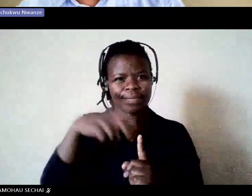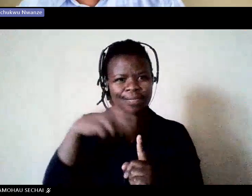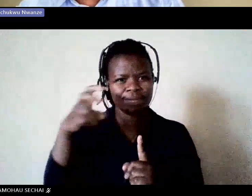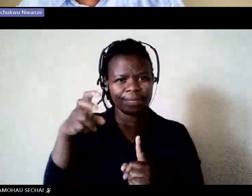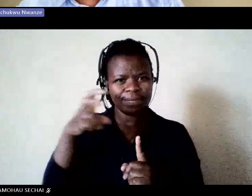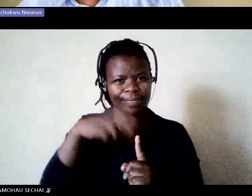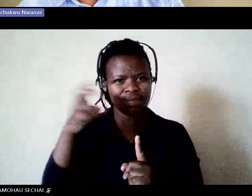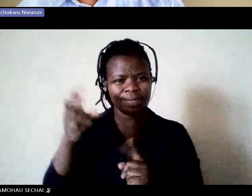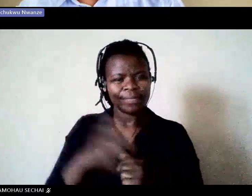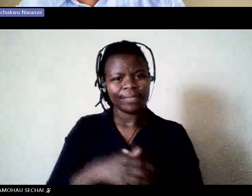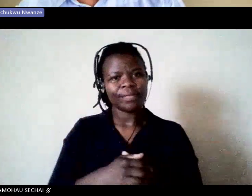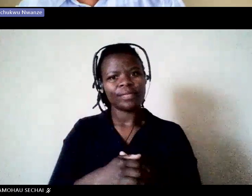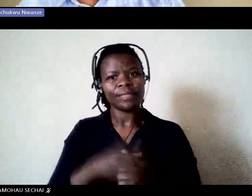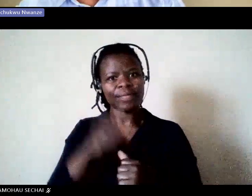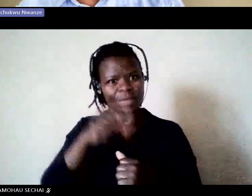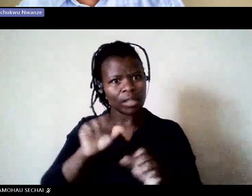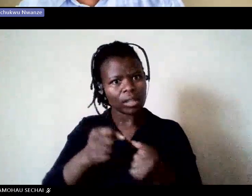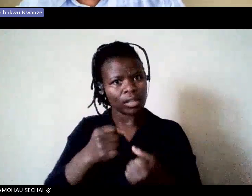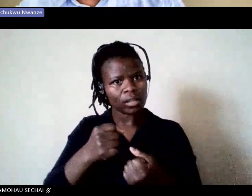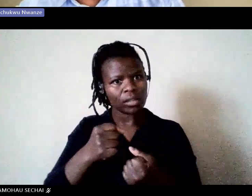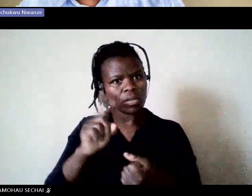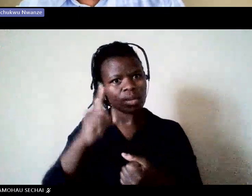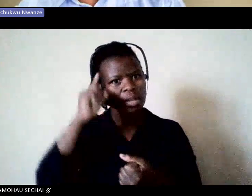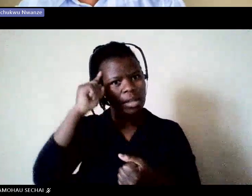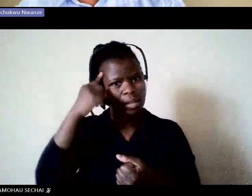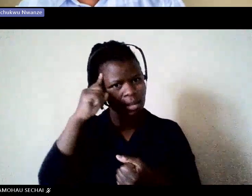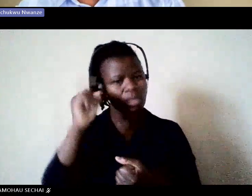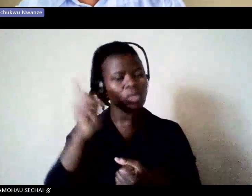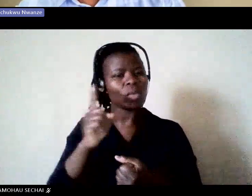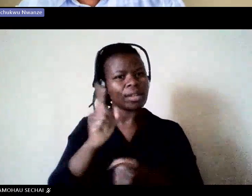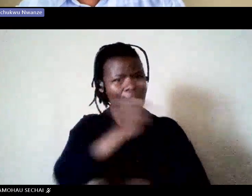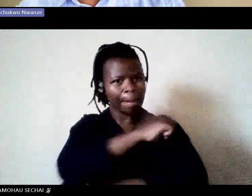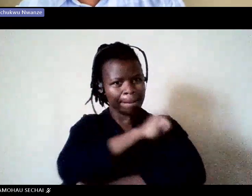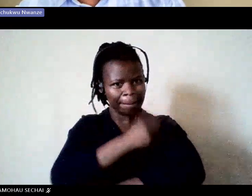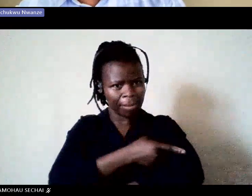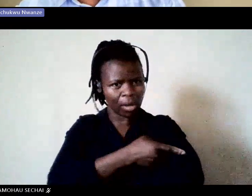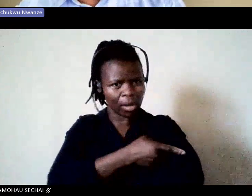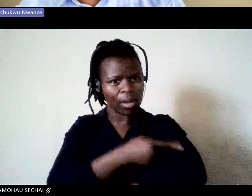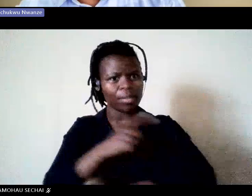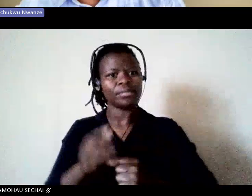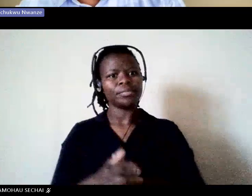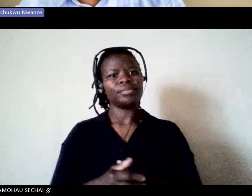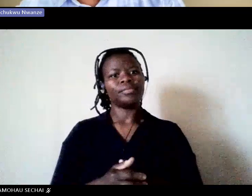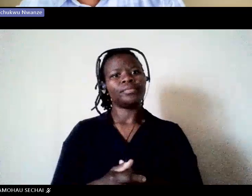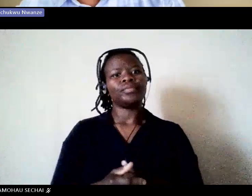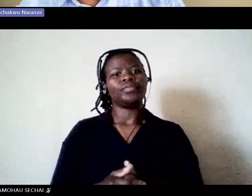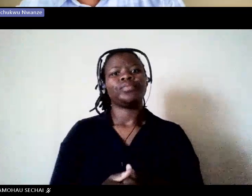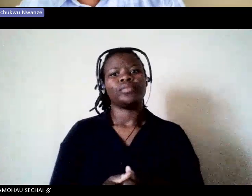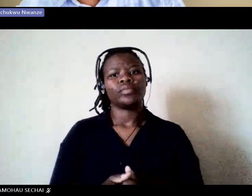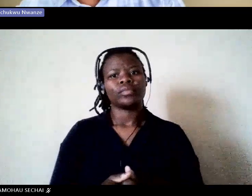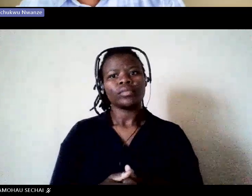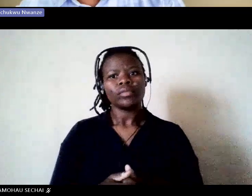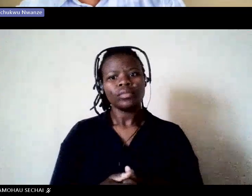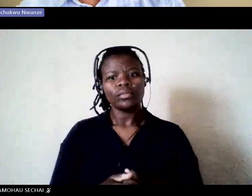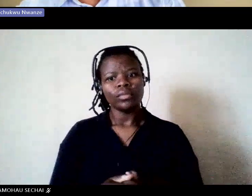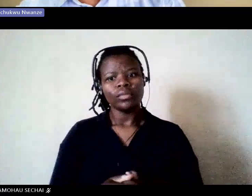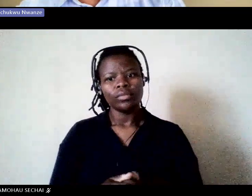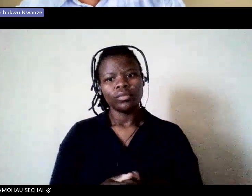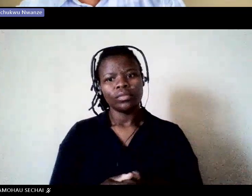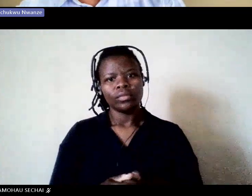role of power. Power in disability inclusion. Who gets to decide whether an accommodation is reasonable